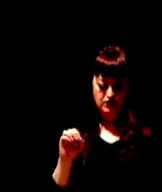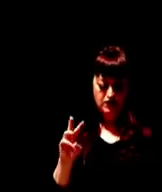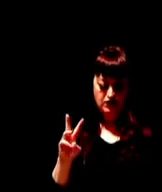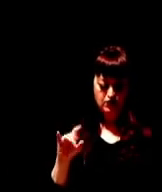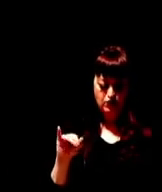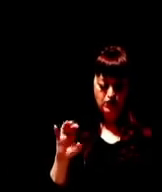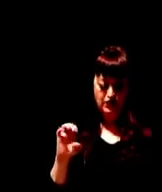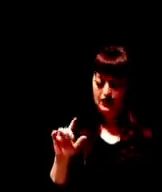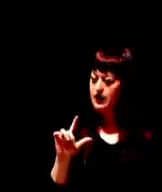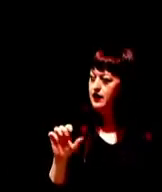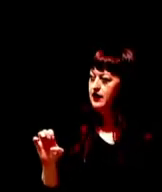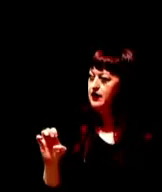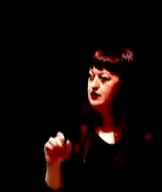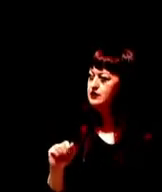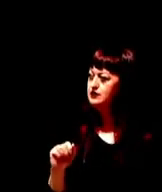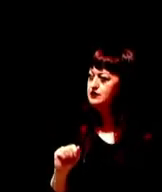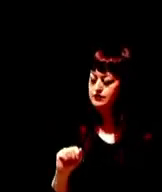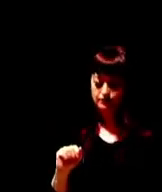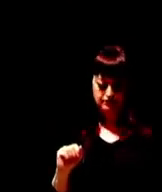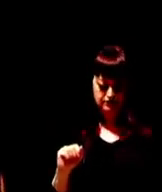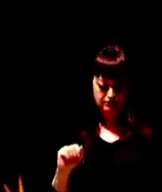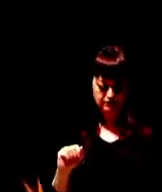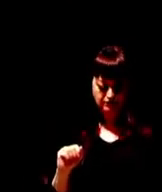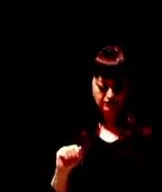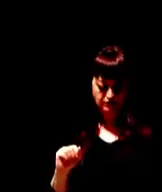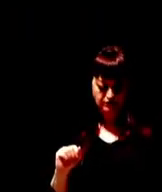Zoe Lee.